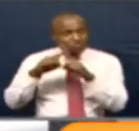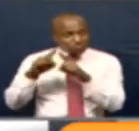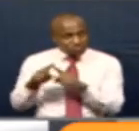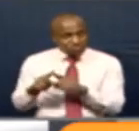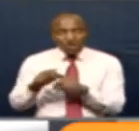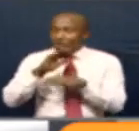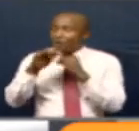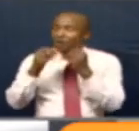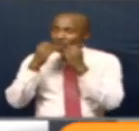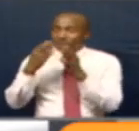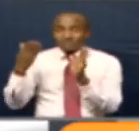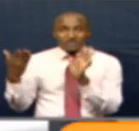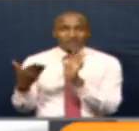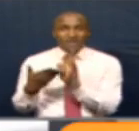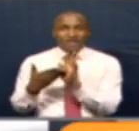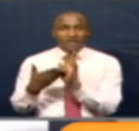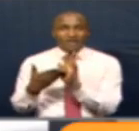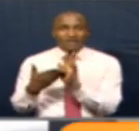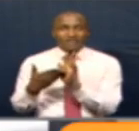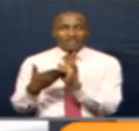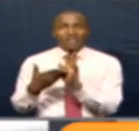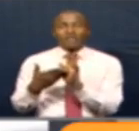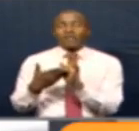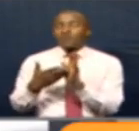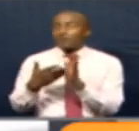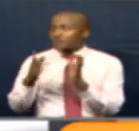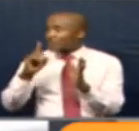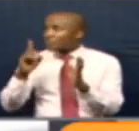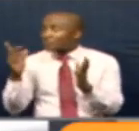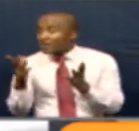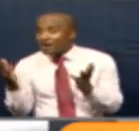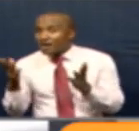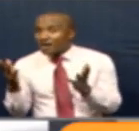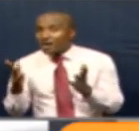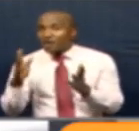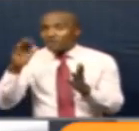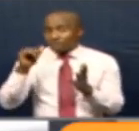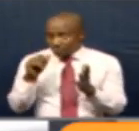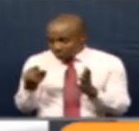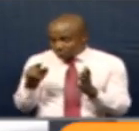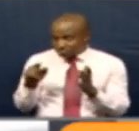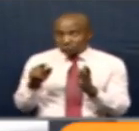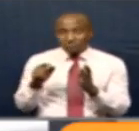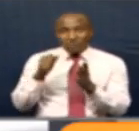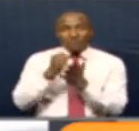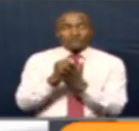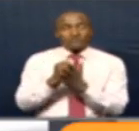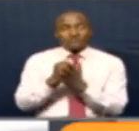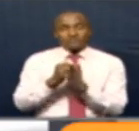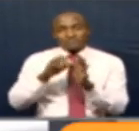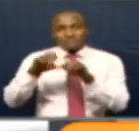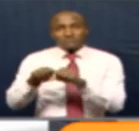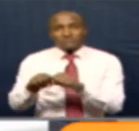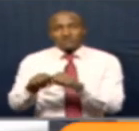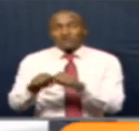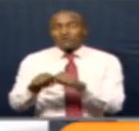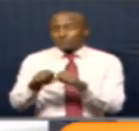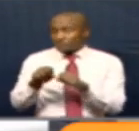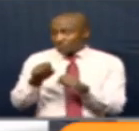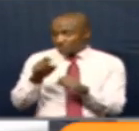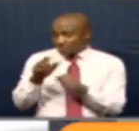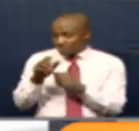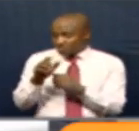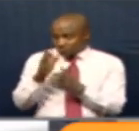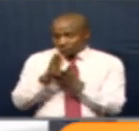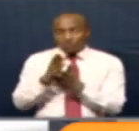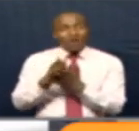lot of information in terms of where was Nairobi when this administration took over. So to answer that question, is there a baseline?